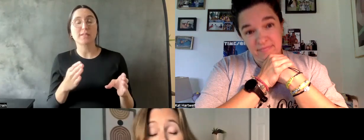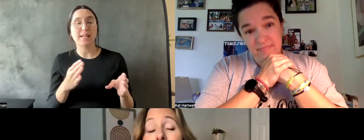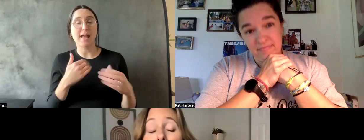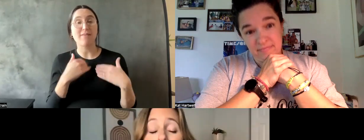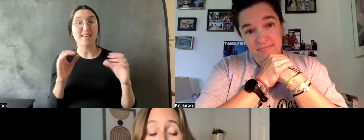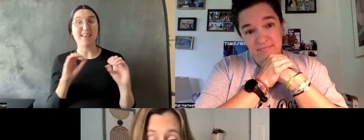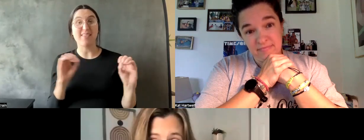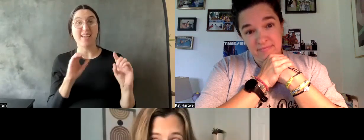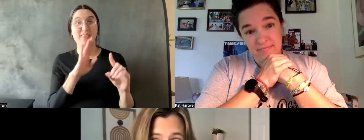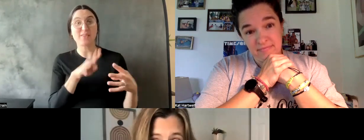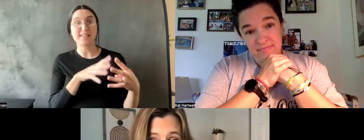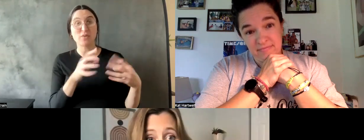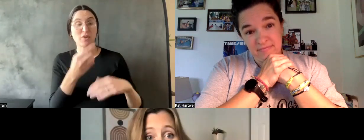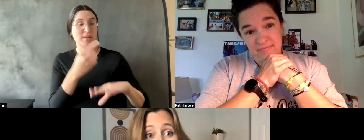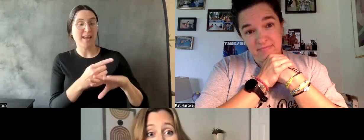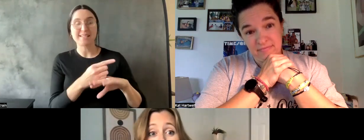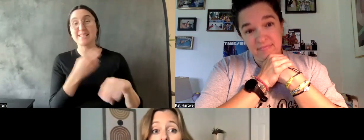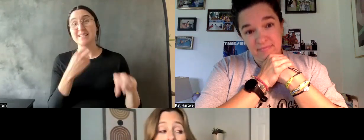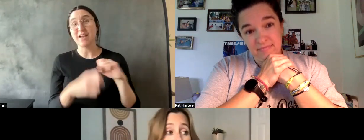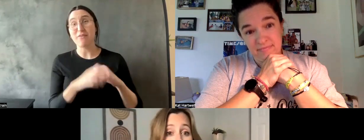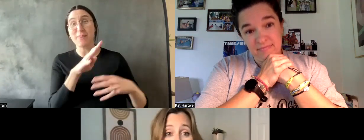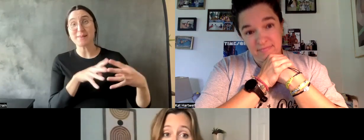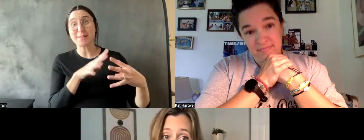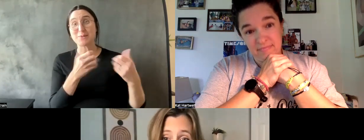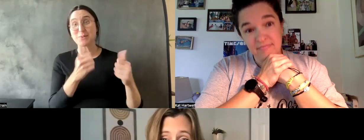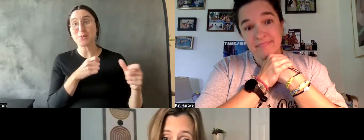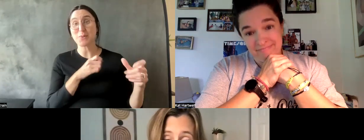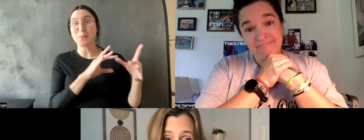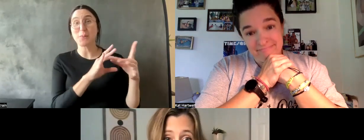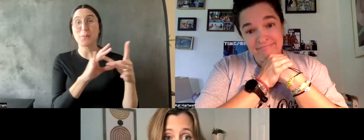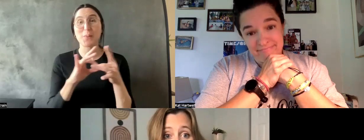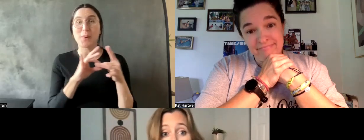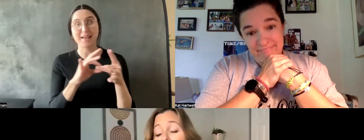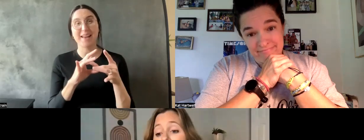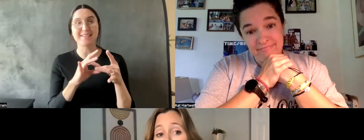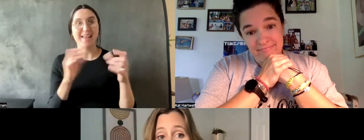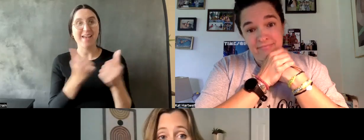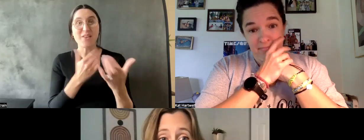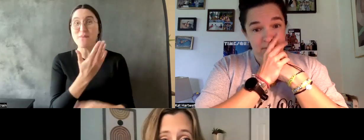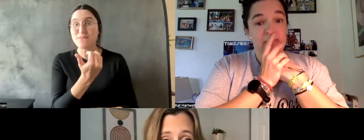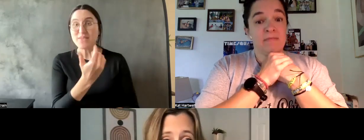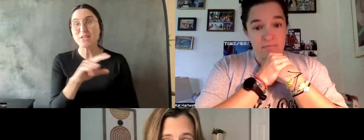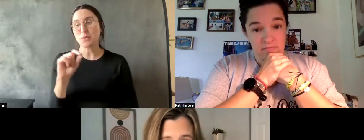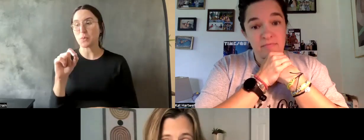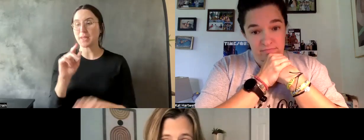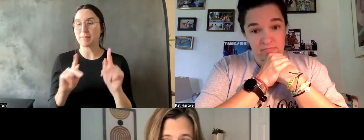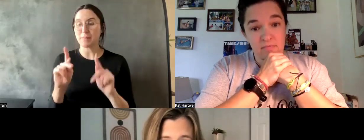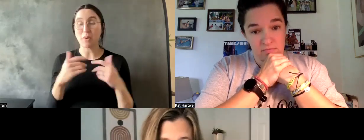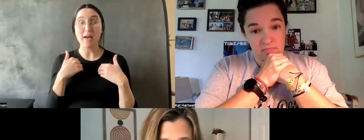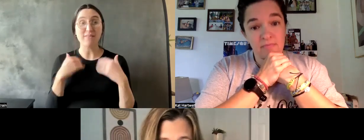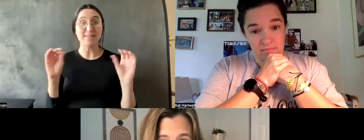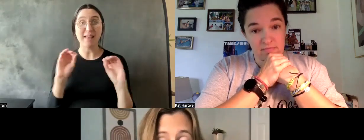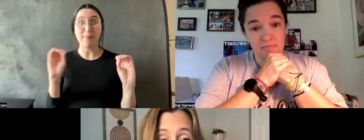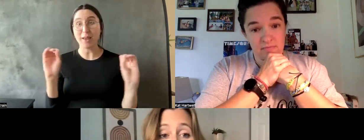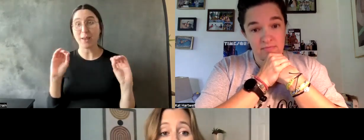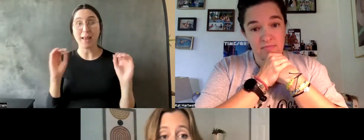days. I can't imagine what it's like to try and get 15 to 20 celebrities that don't have anything going on this one